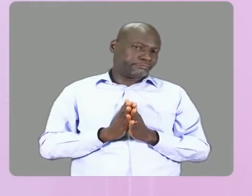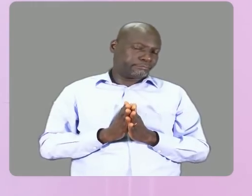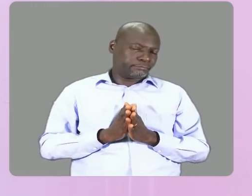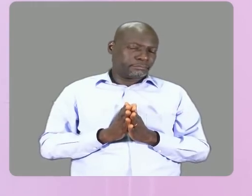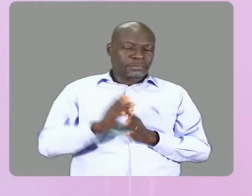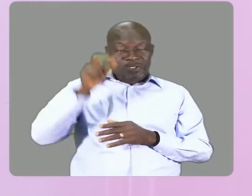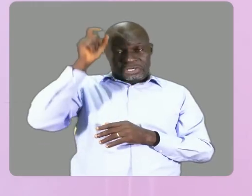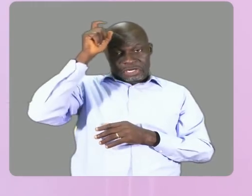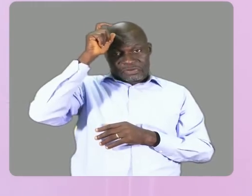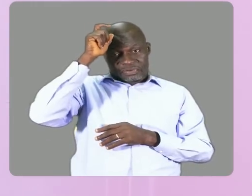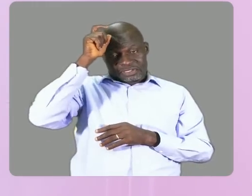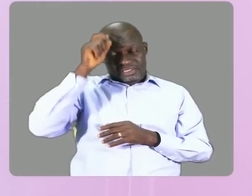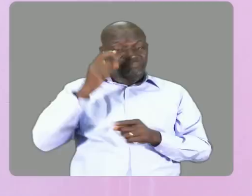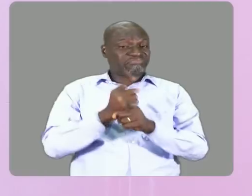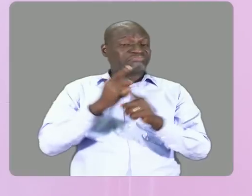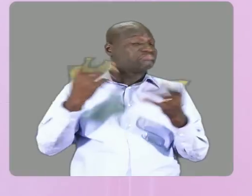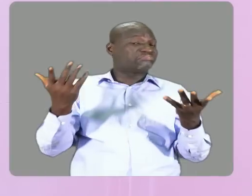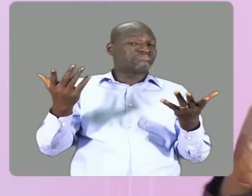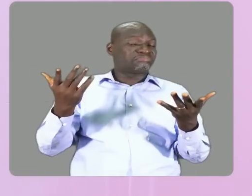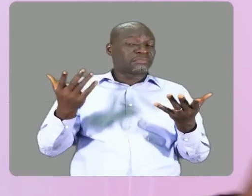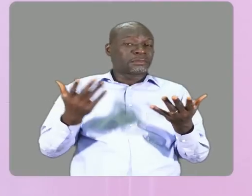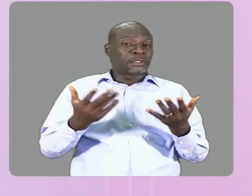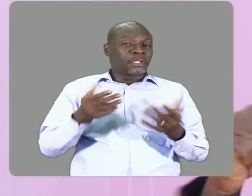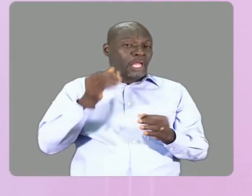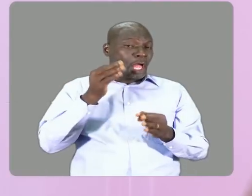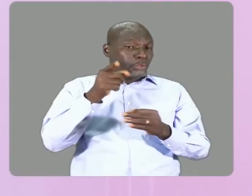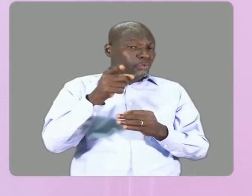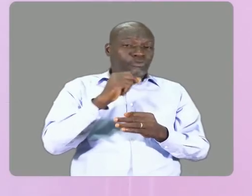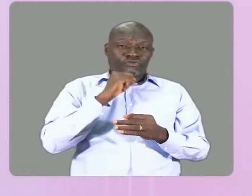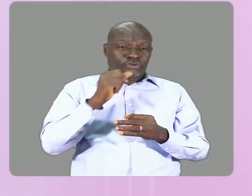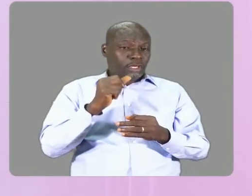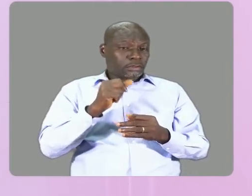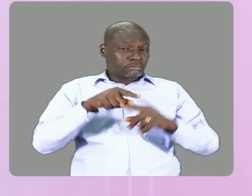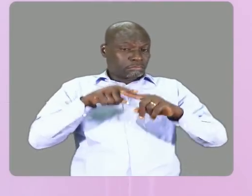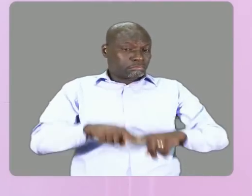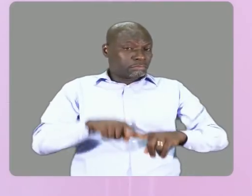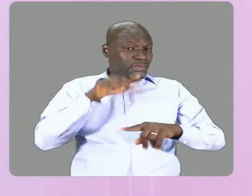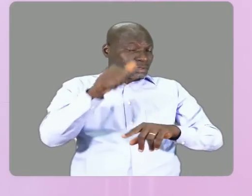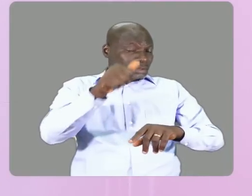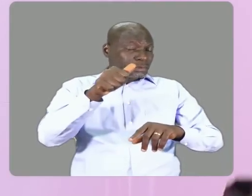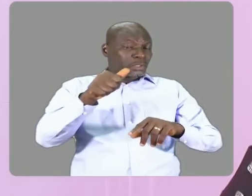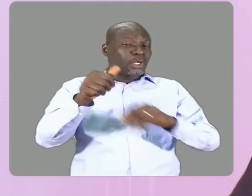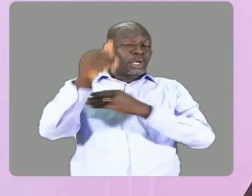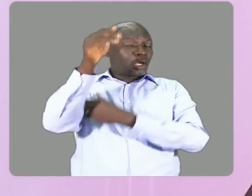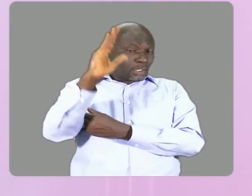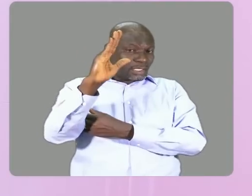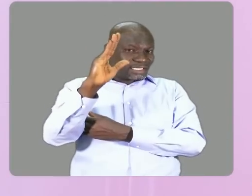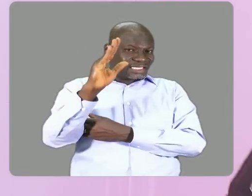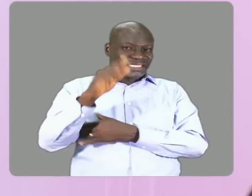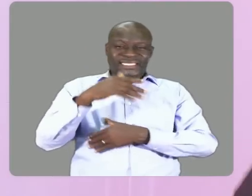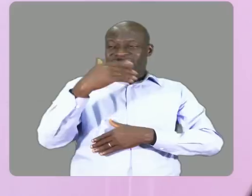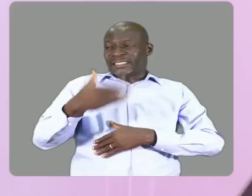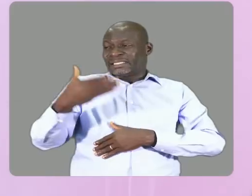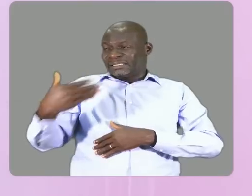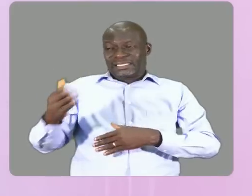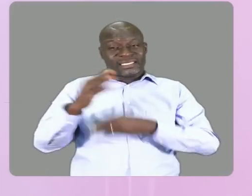no na wa mene no eni se wan fa ho antu onyankopon so na ewiase nieman